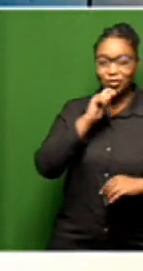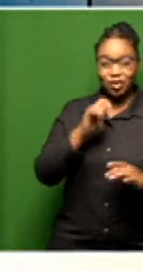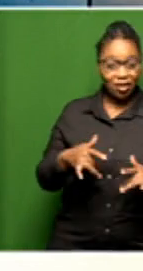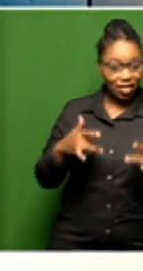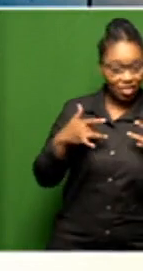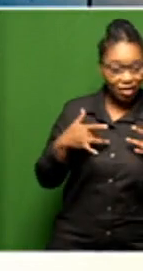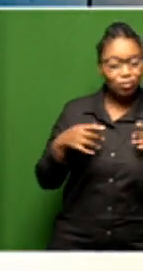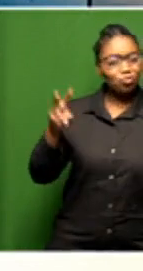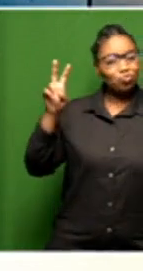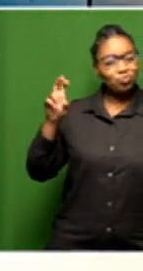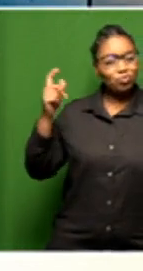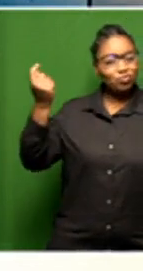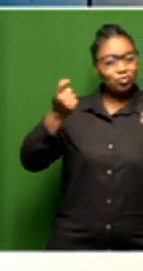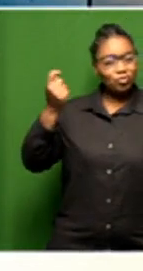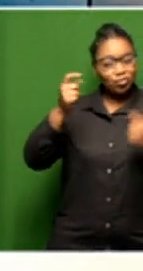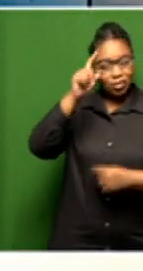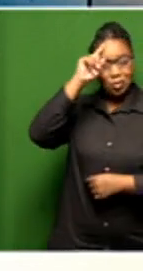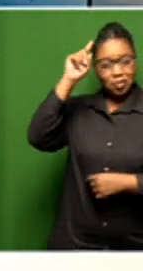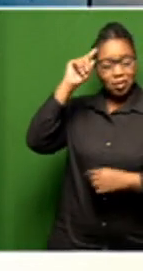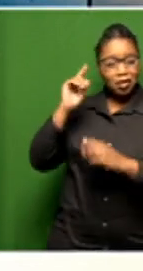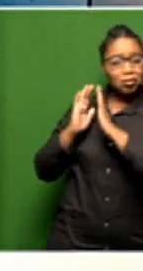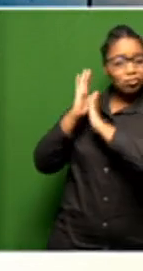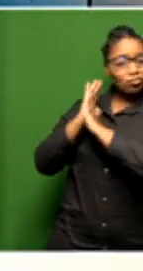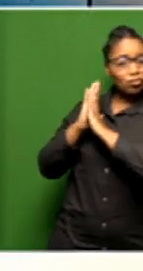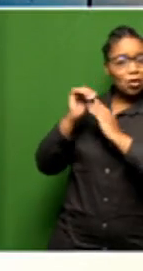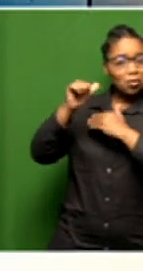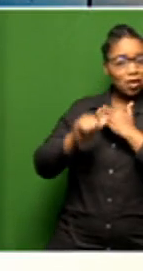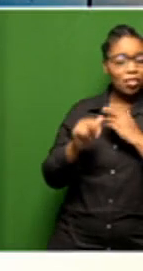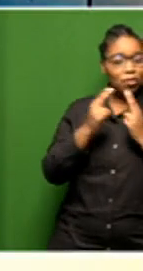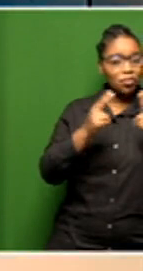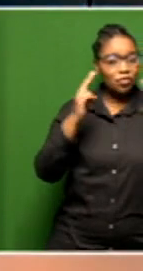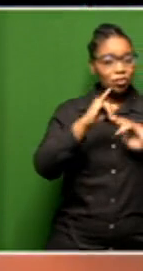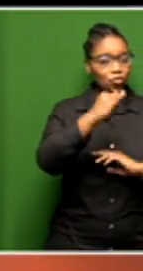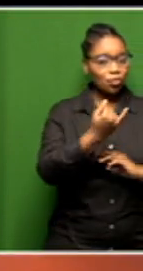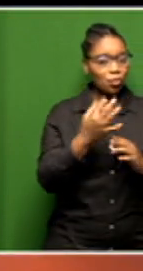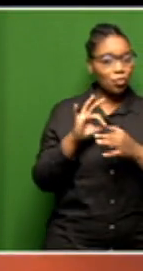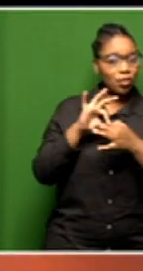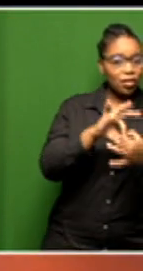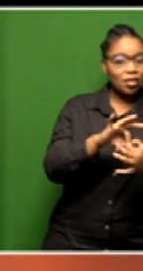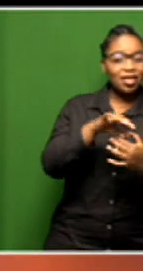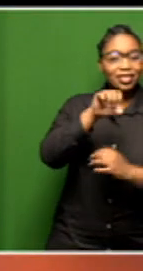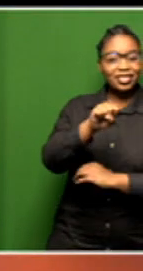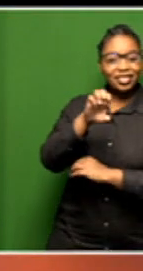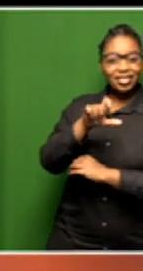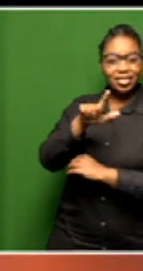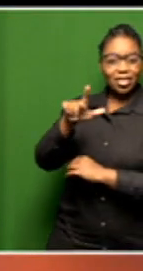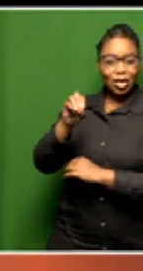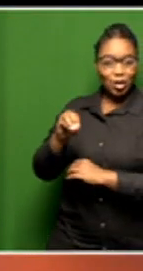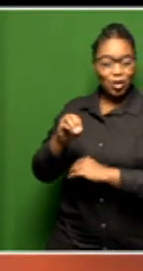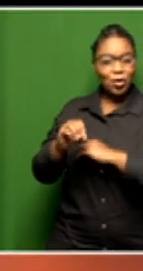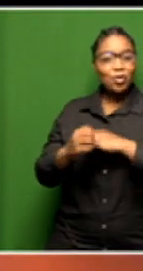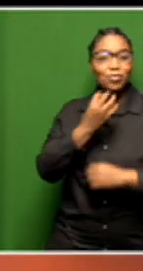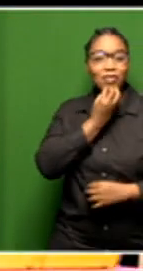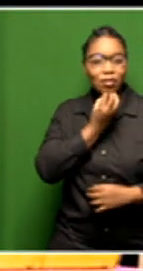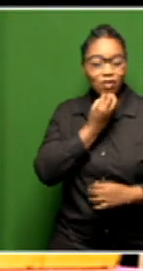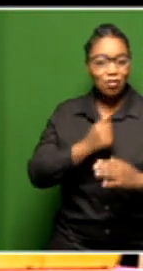In line with celebrating Black History Month, the University of Johannesburg, in association with the Sello Maake kaNcube Foundation, has put together